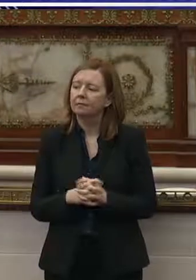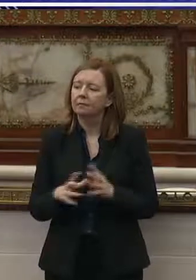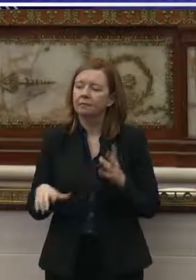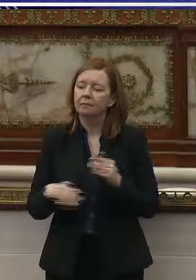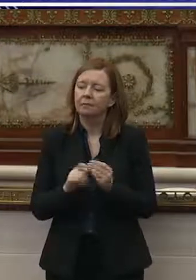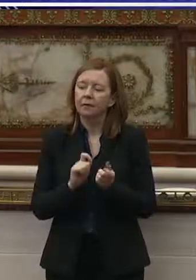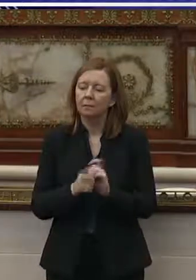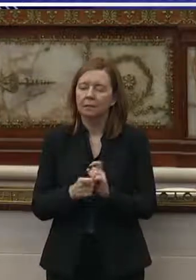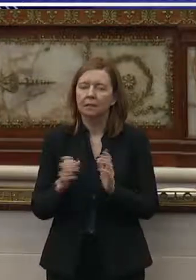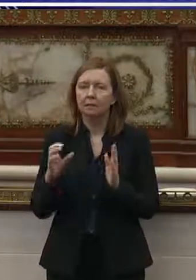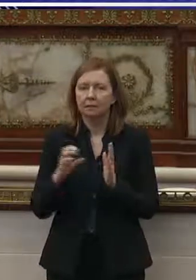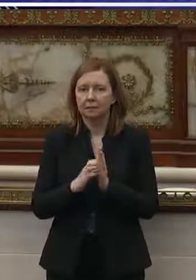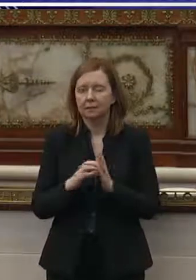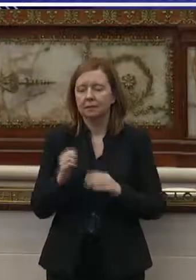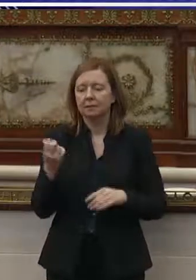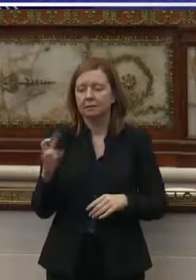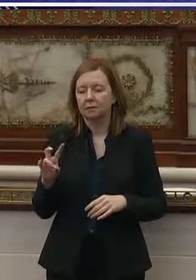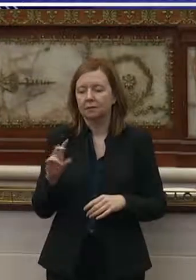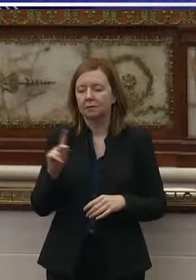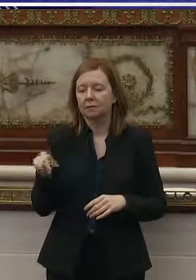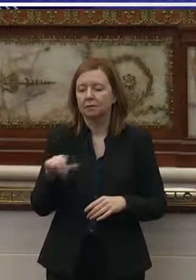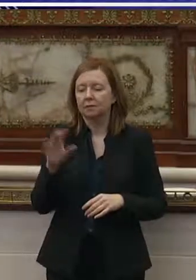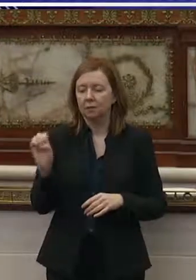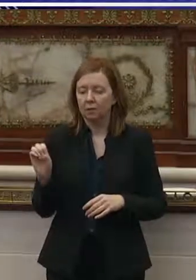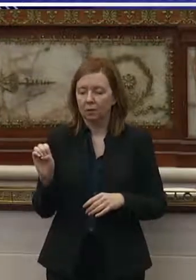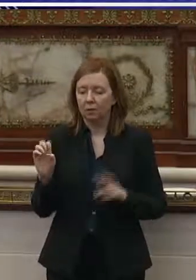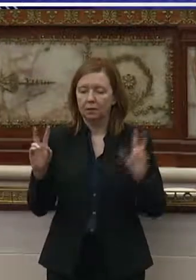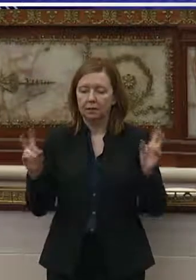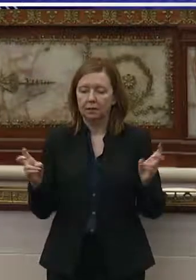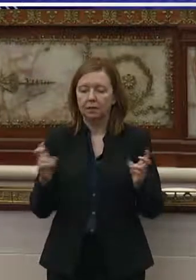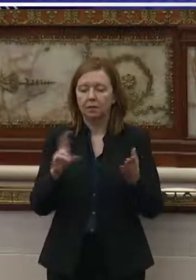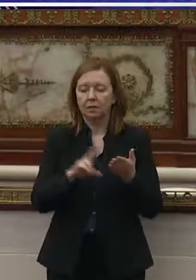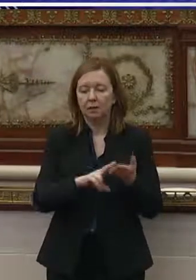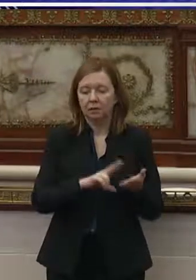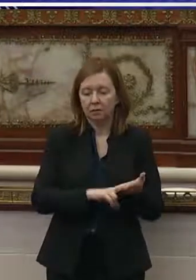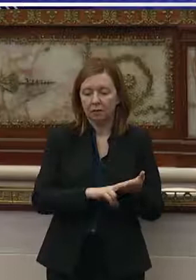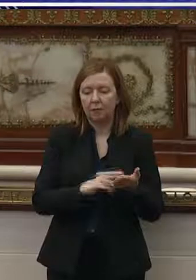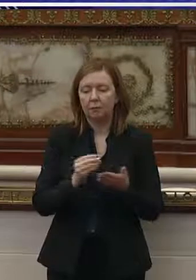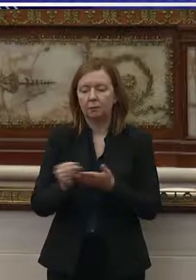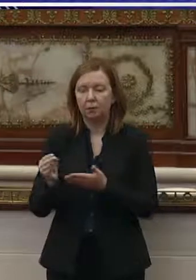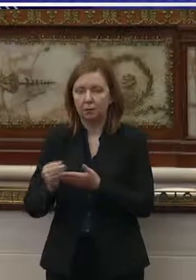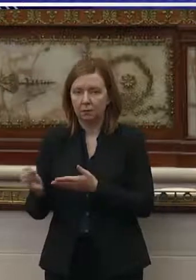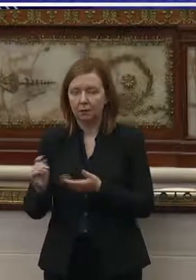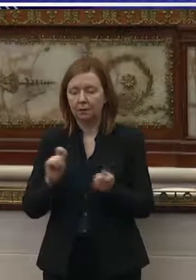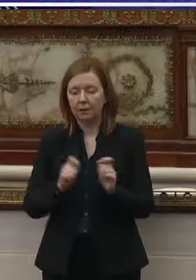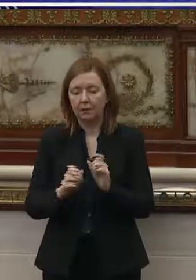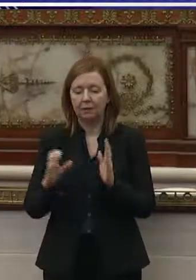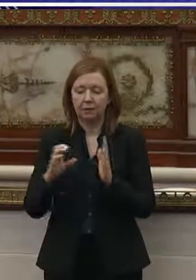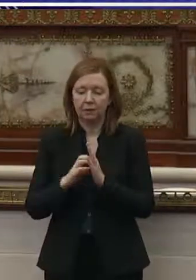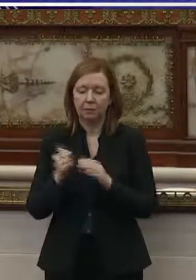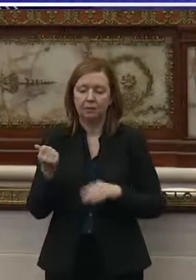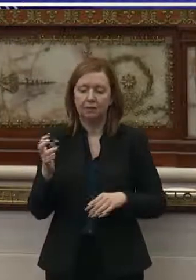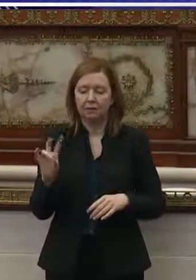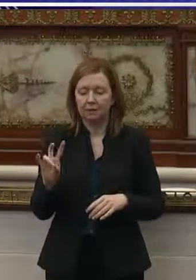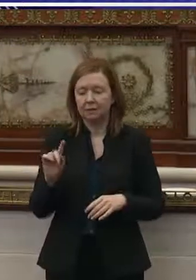Amending Title 17 of the Philadelphia Code entitled Contracts and Procurement by amending Chapter